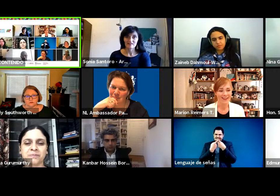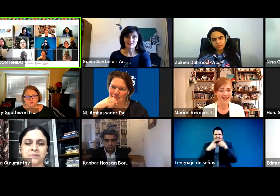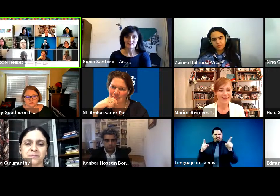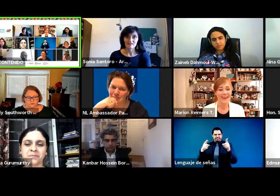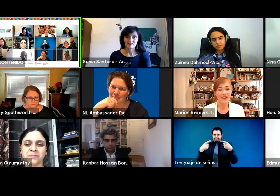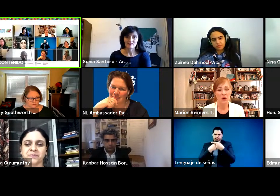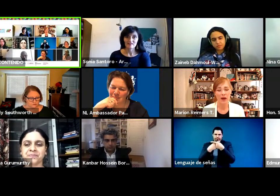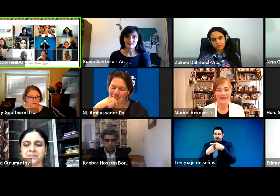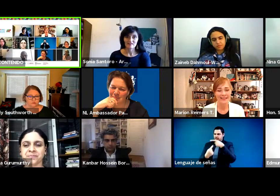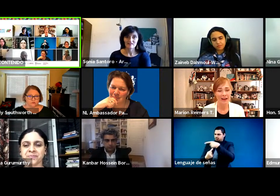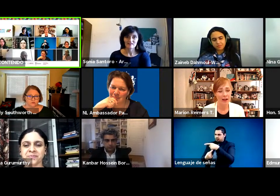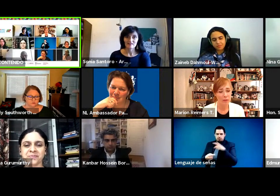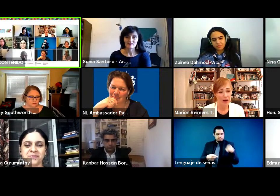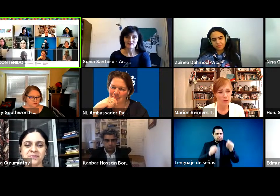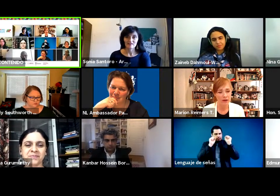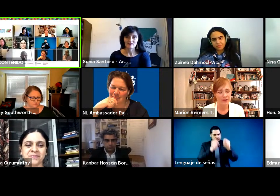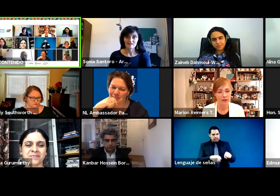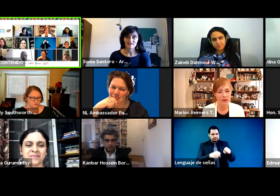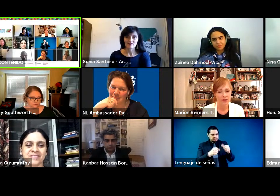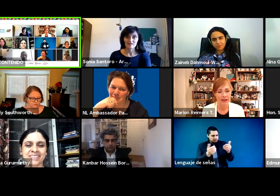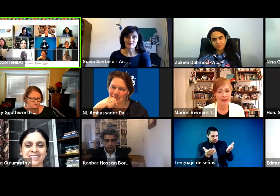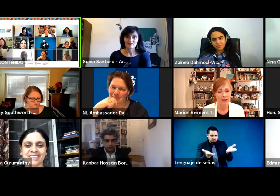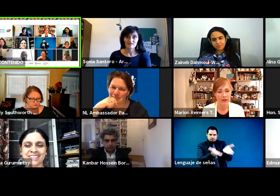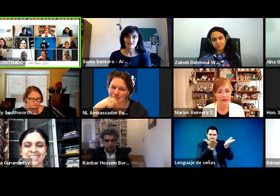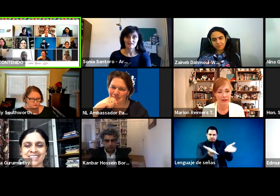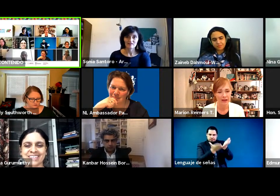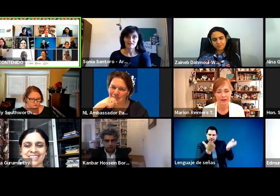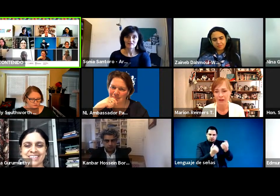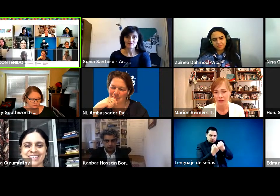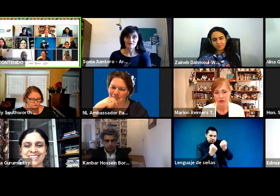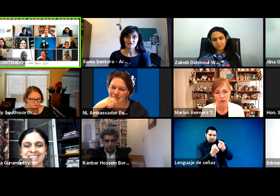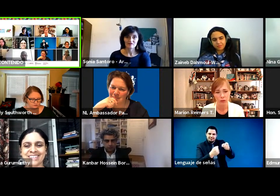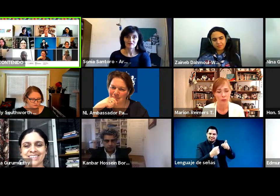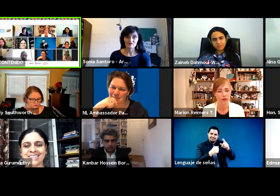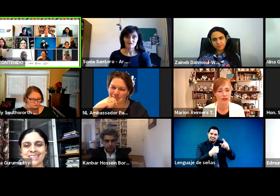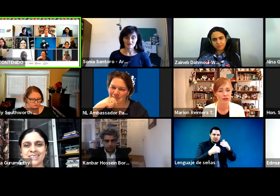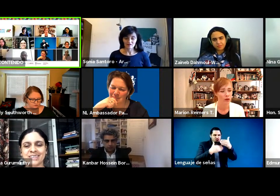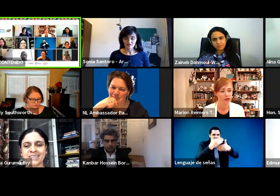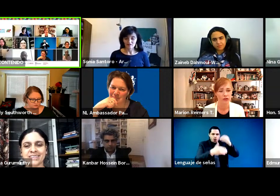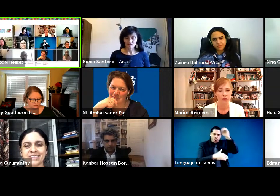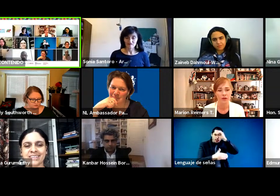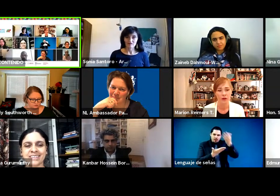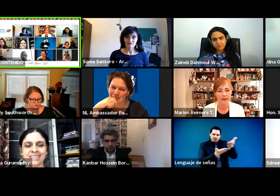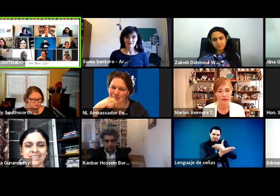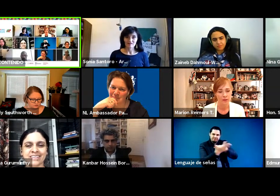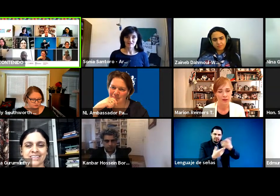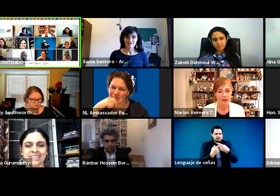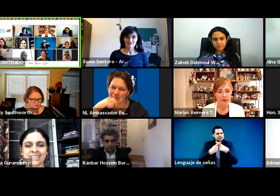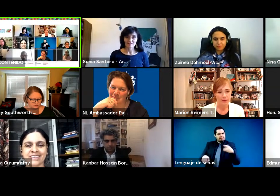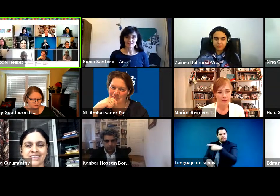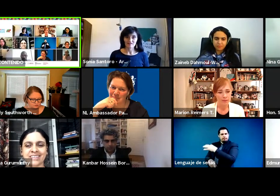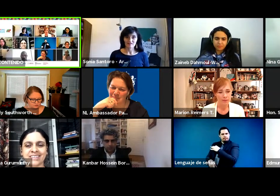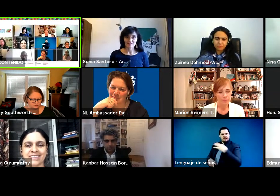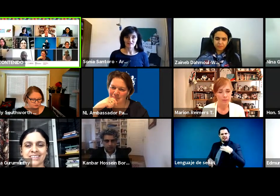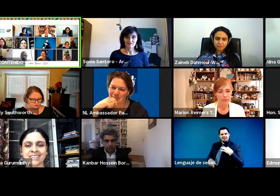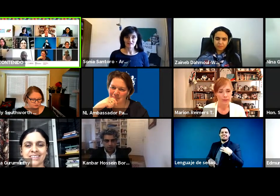you. Thank you, Anita. Kanbar, what is your take on this? And after this, we will proceed to questions from the audience.